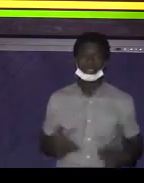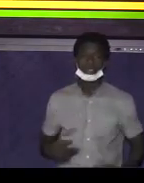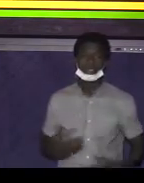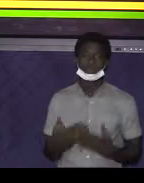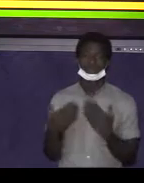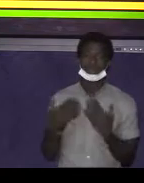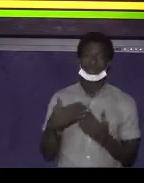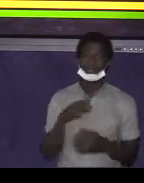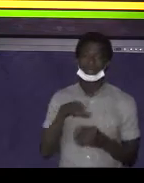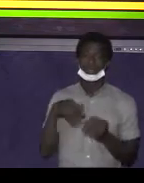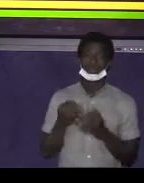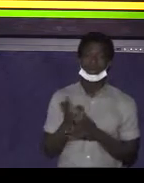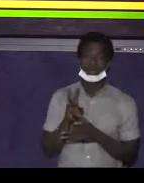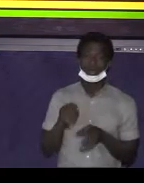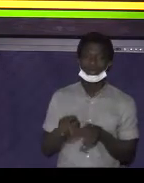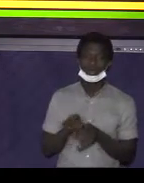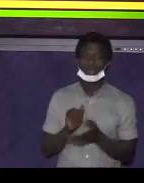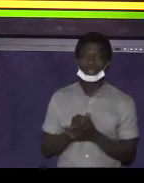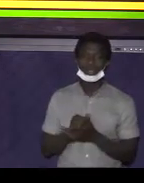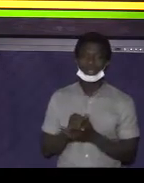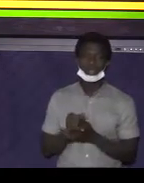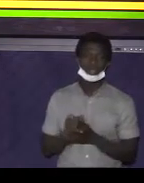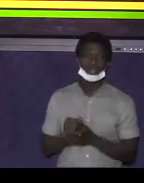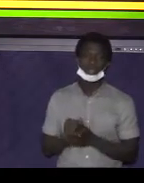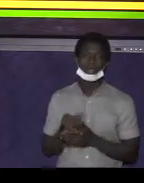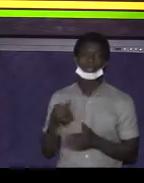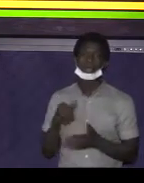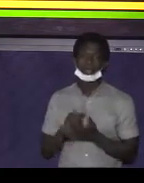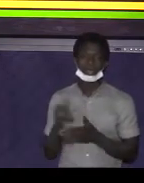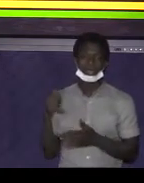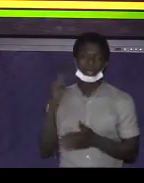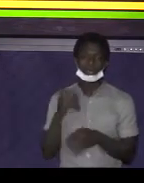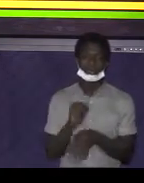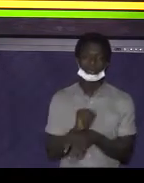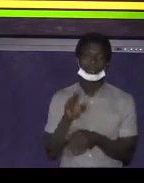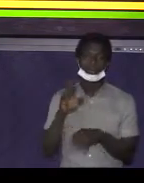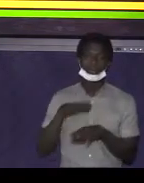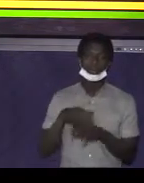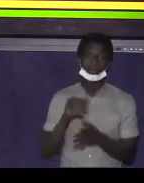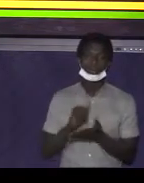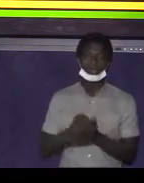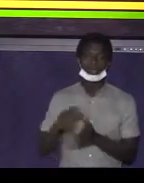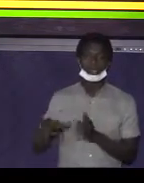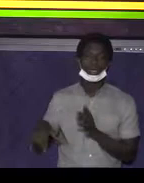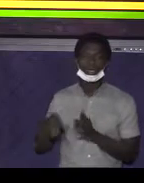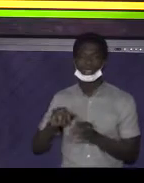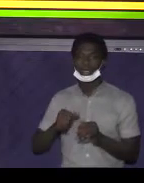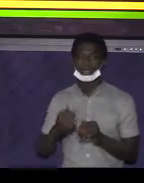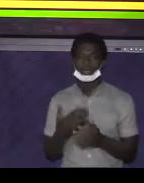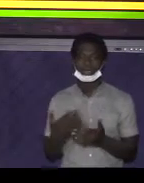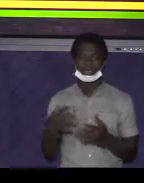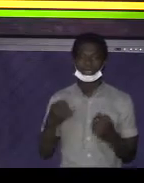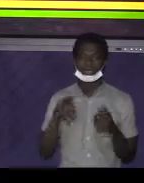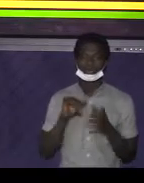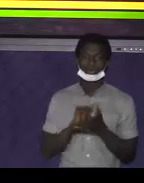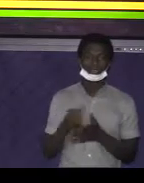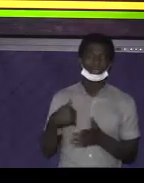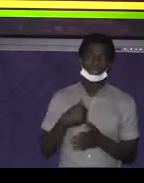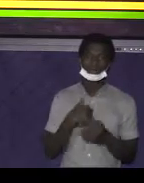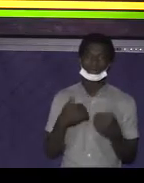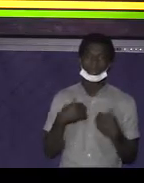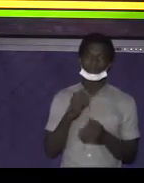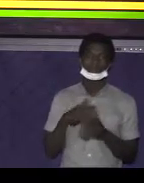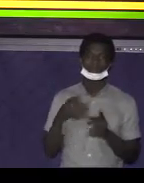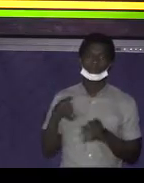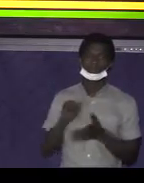issue, all of them like that. So they thought of it that they will work on that. Later, another thing happened that we